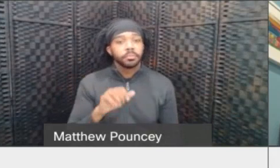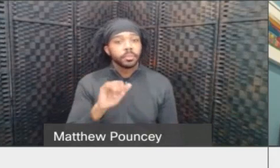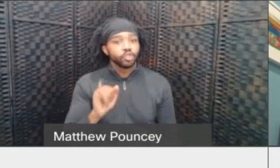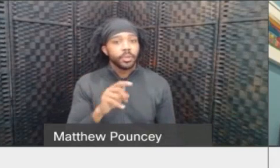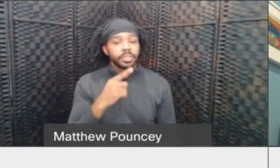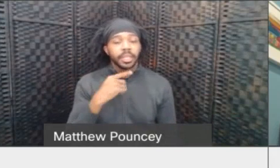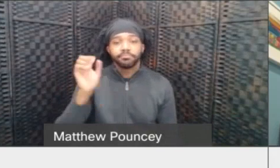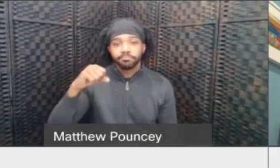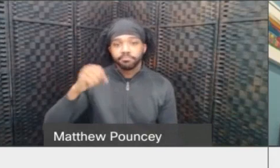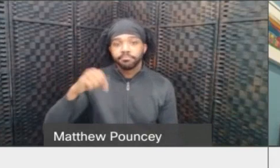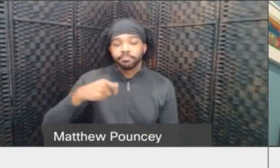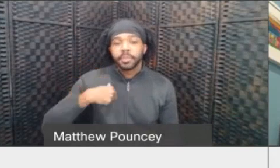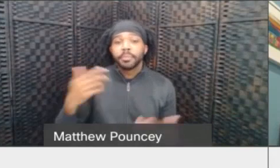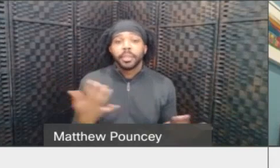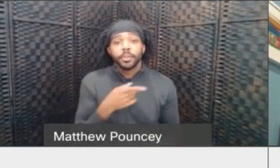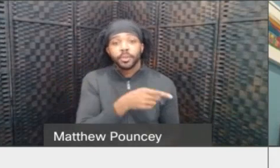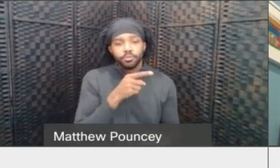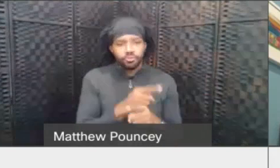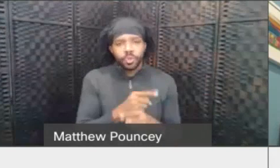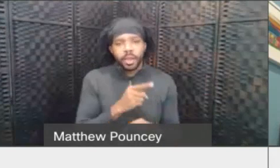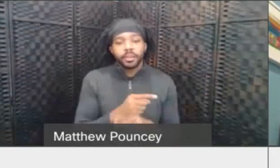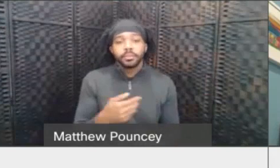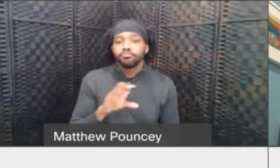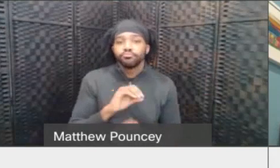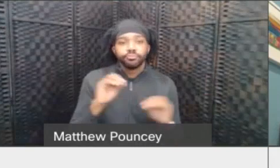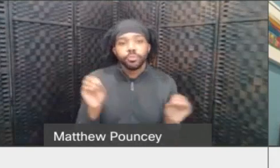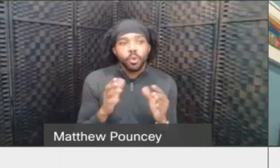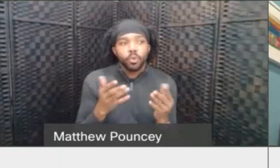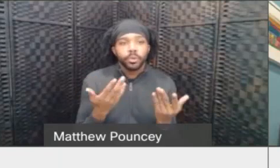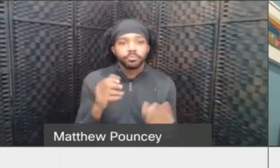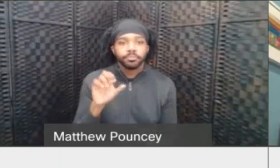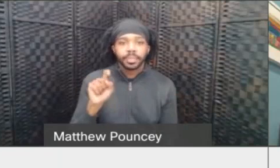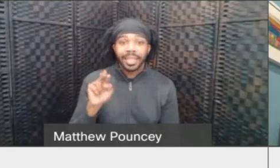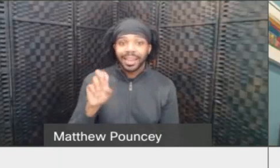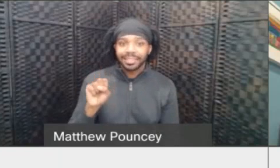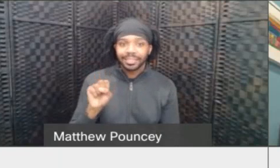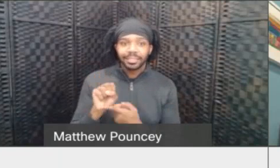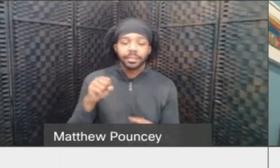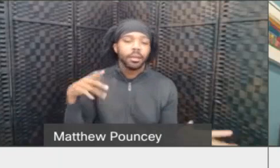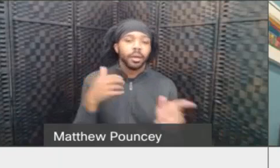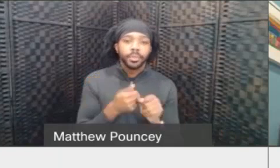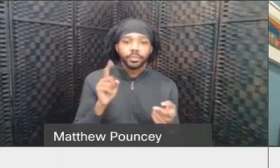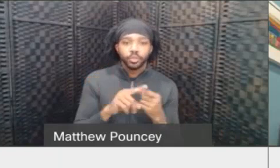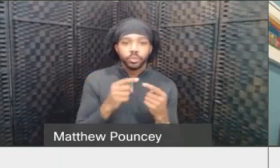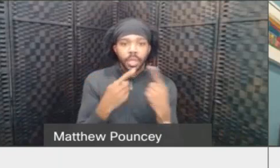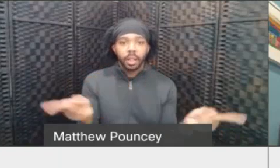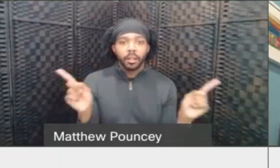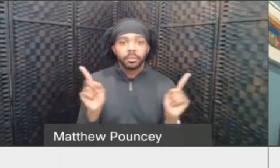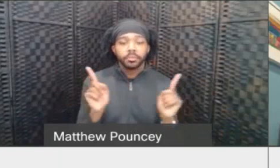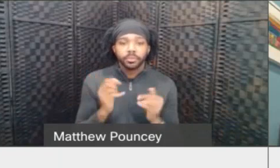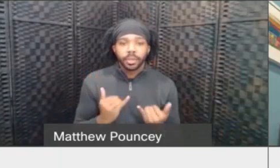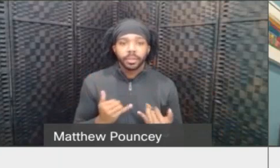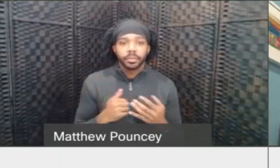am here. And you're correct. There is no status to update the group with